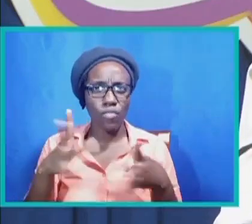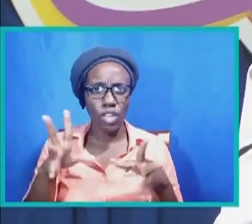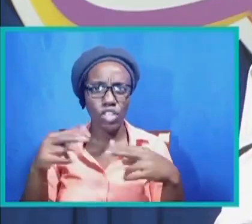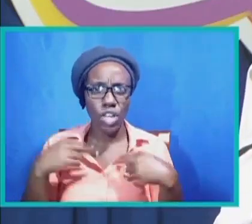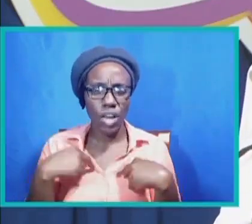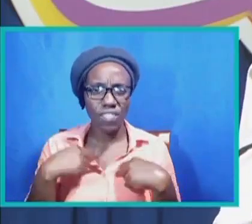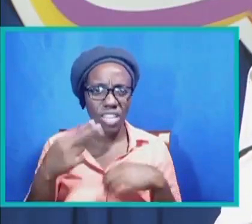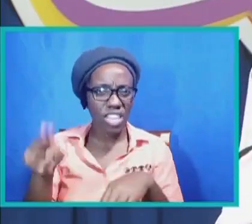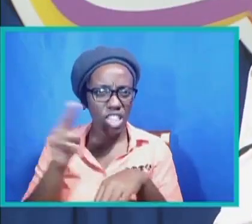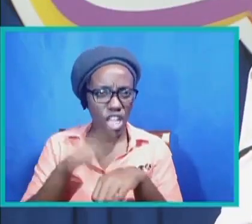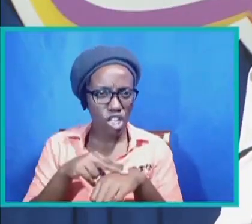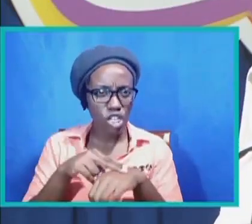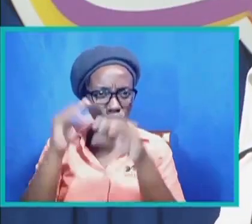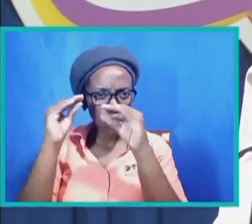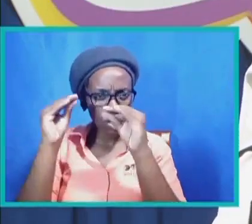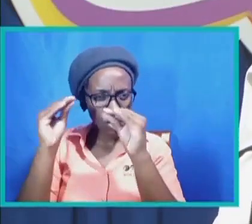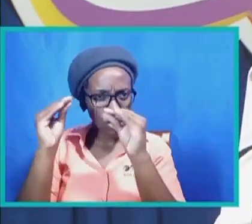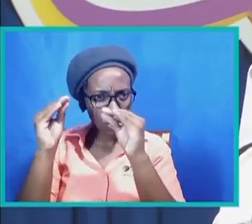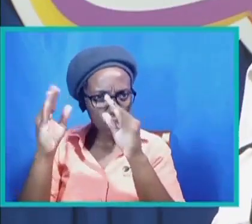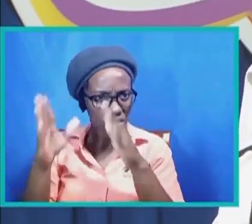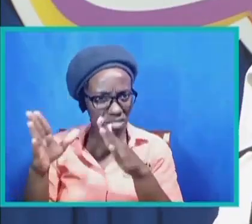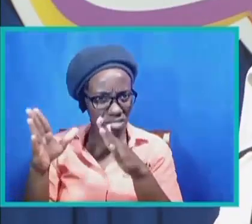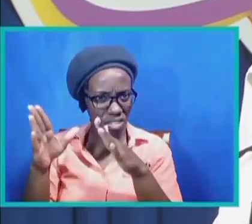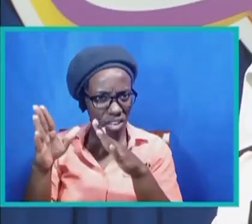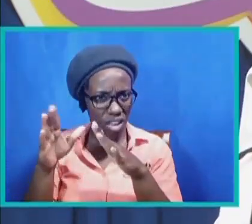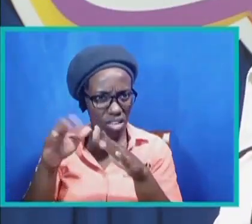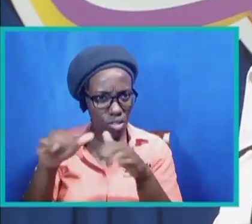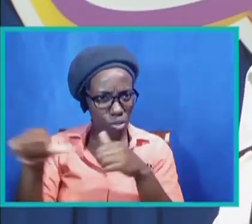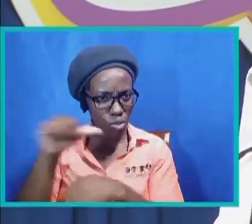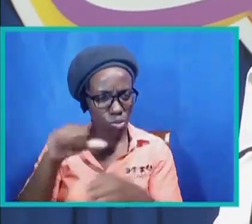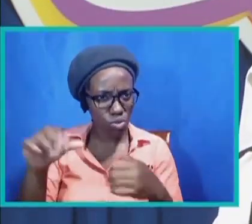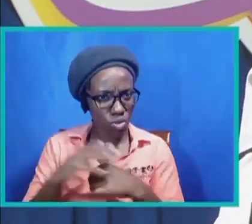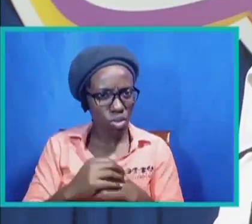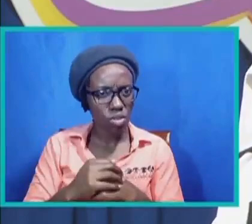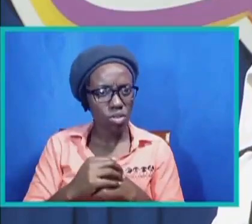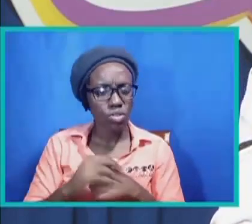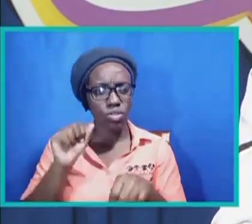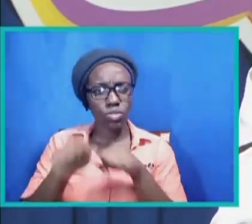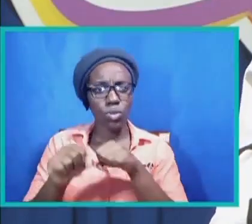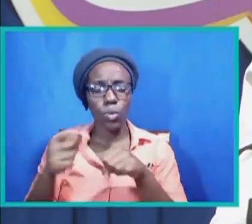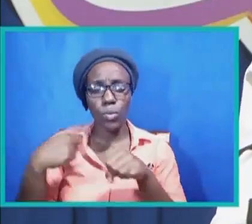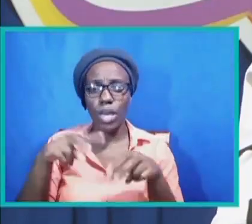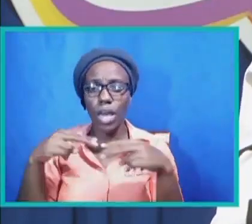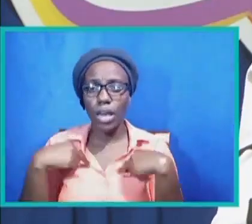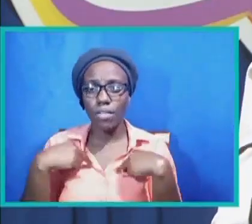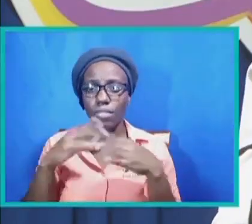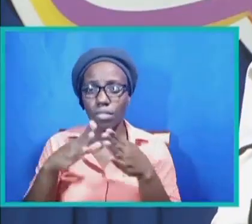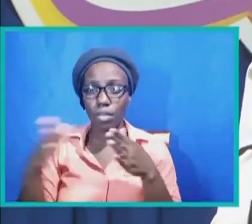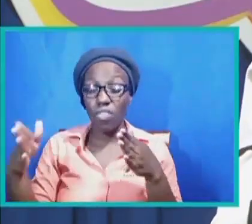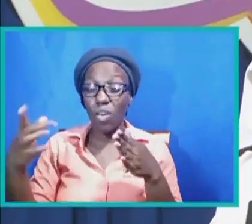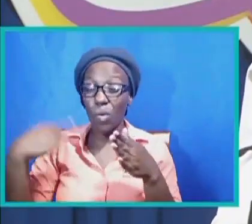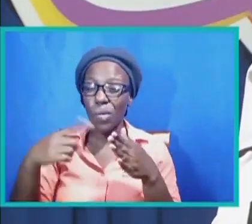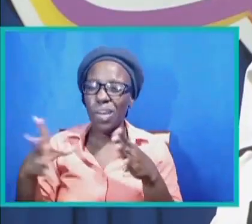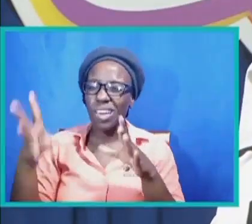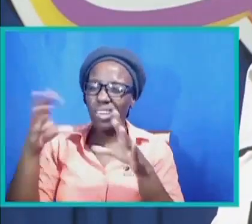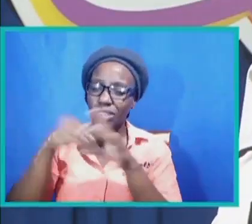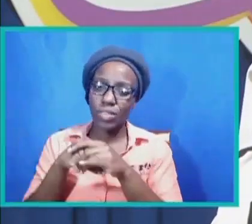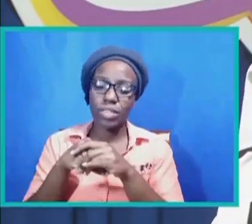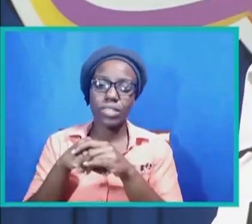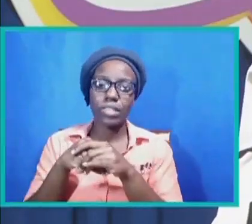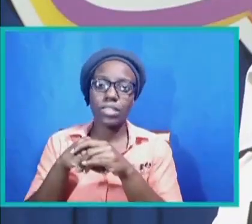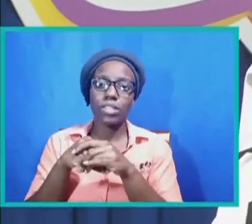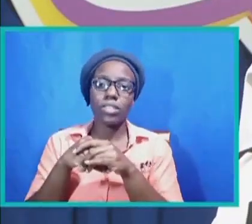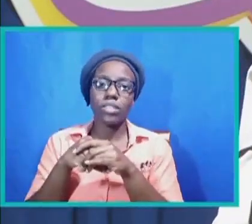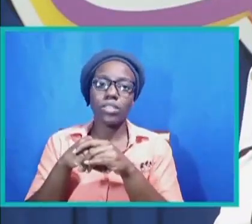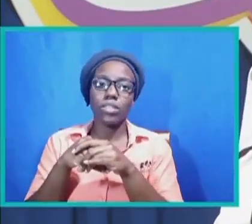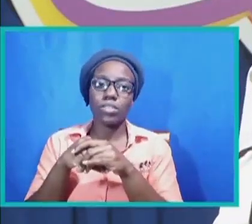and so you have experience of how you integrate stakeholder groups into the decision making. And I think it's an excellent point